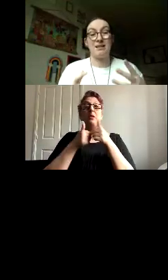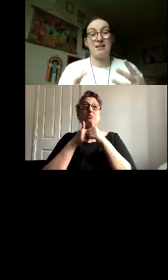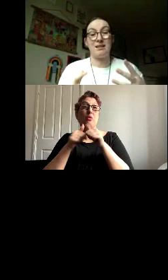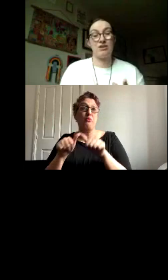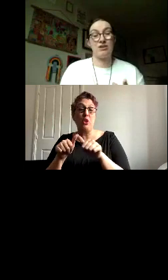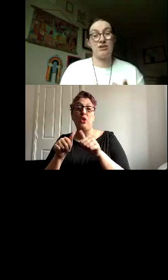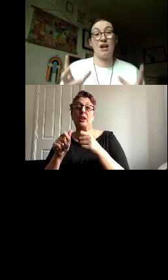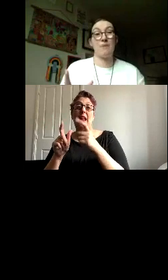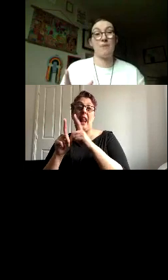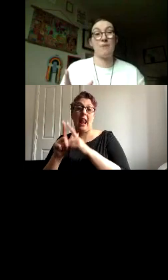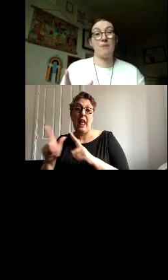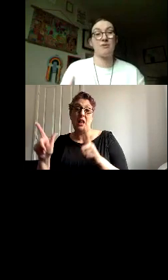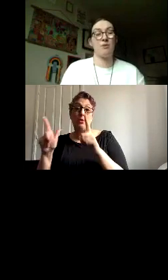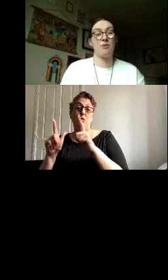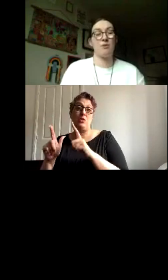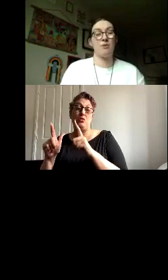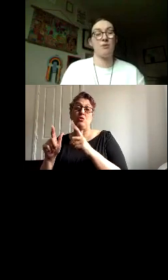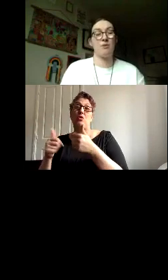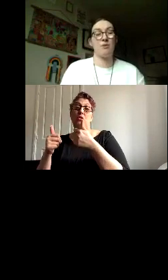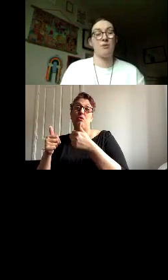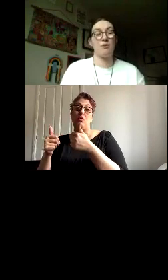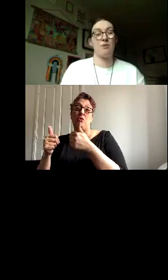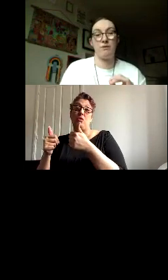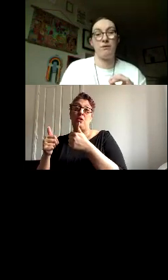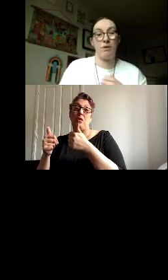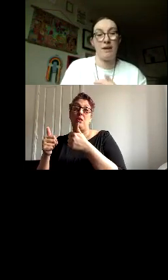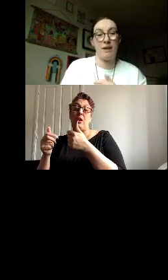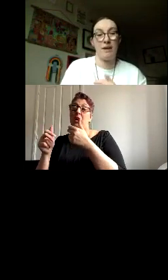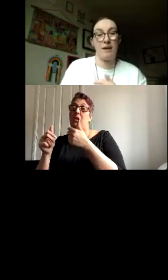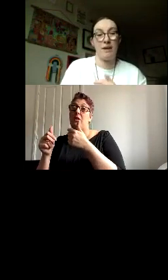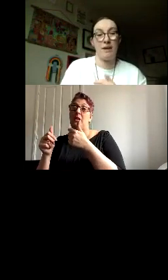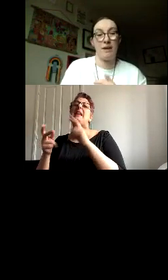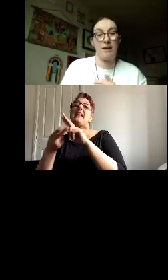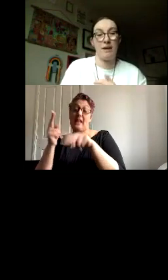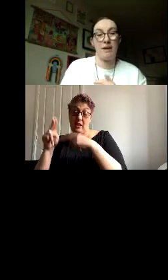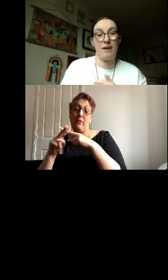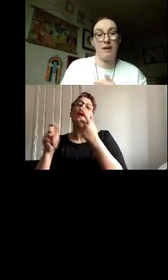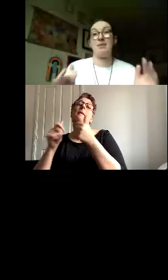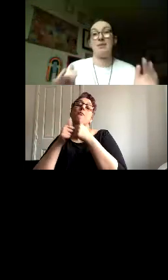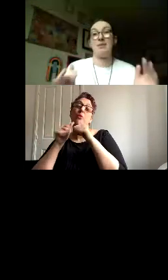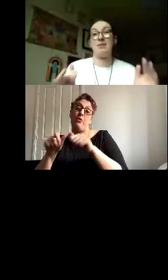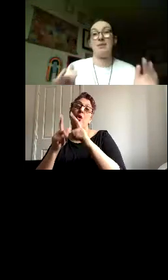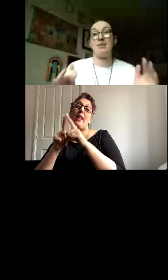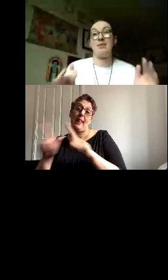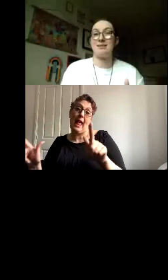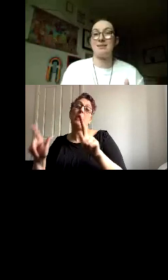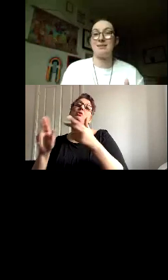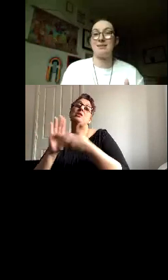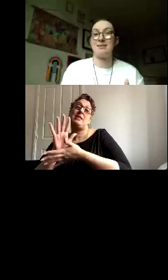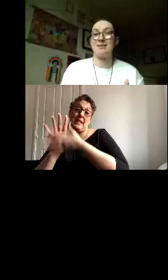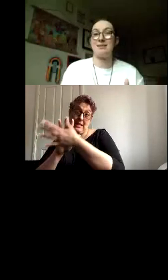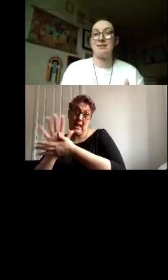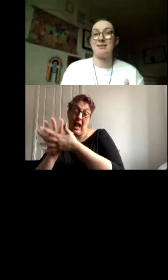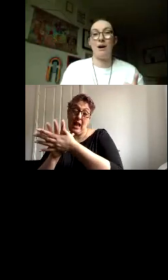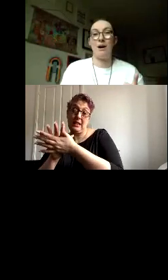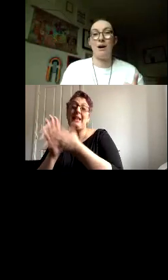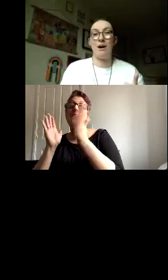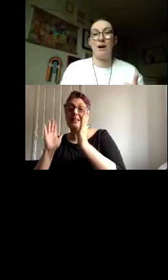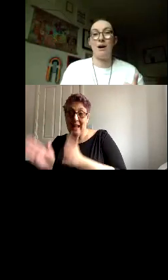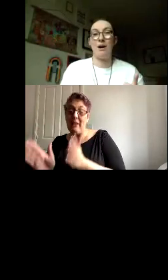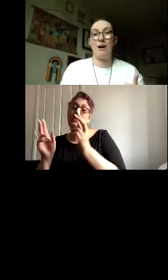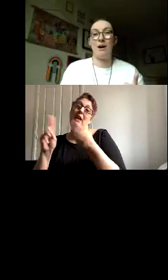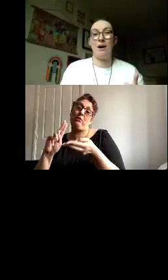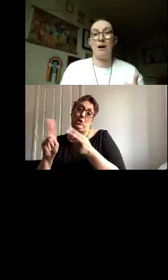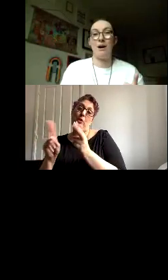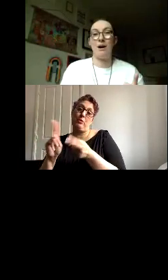language, then an interpreter is absolutely essential for them. It's important that we think within our settings of how we can